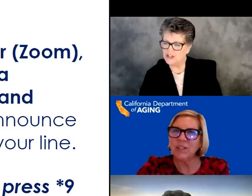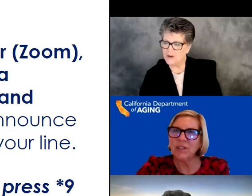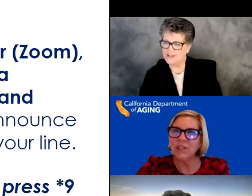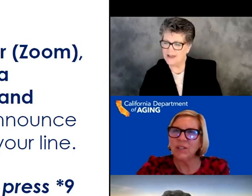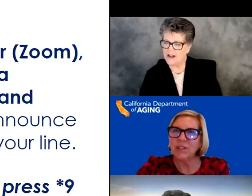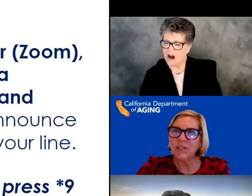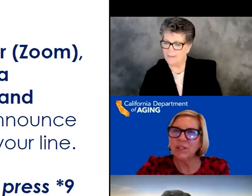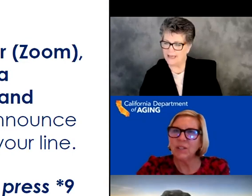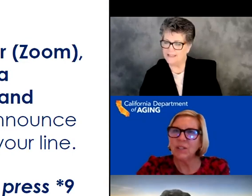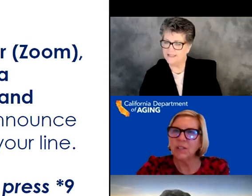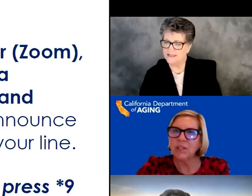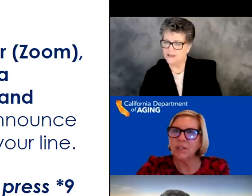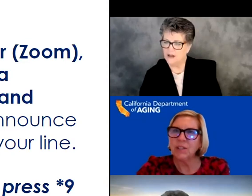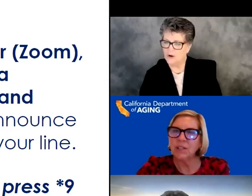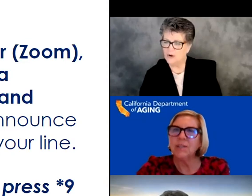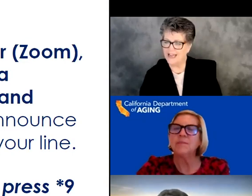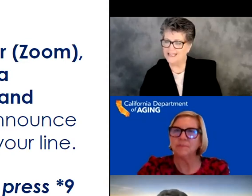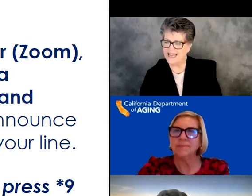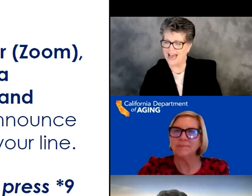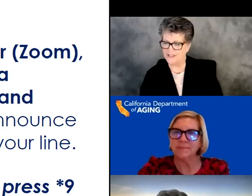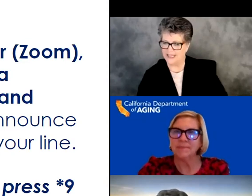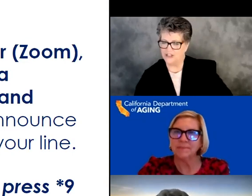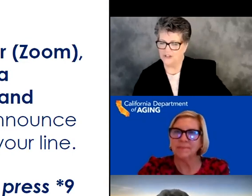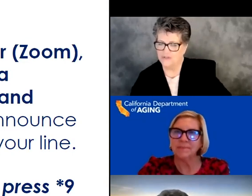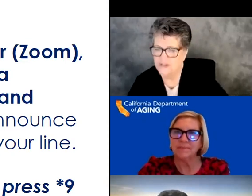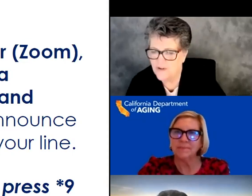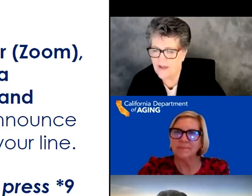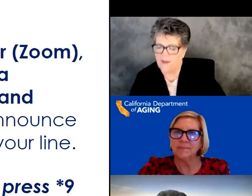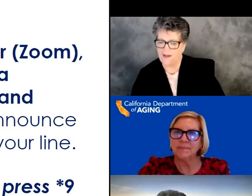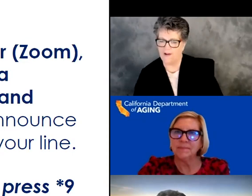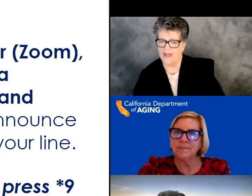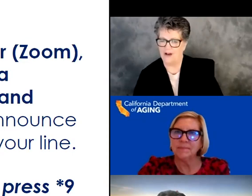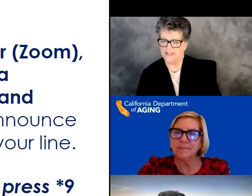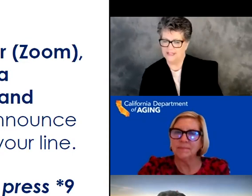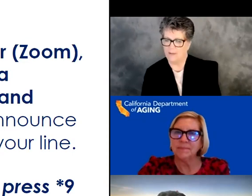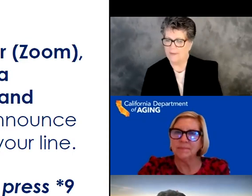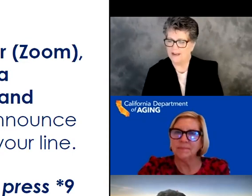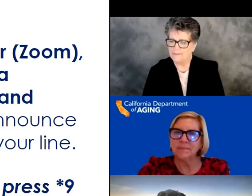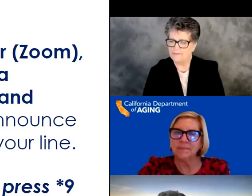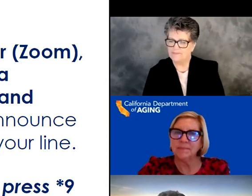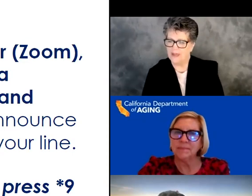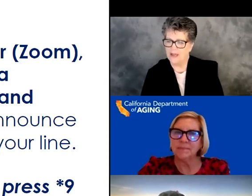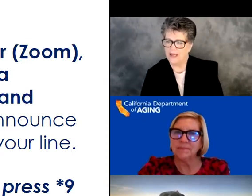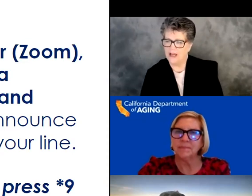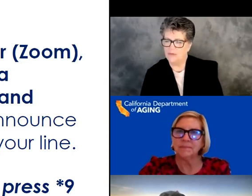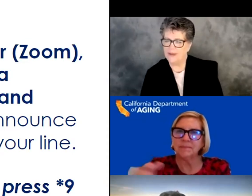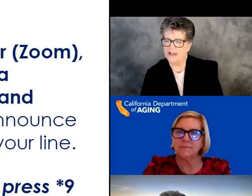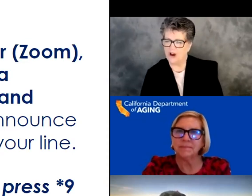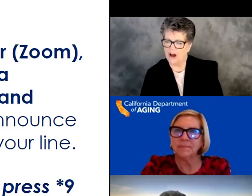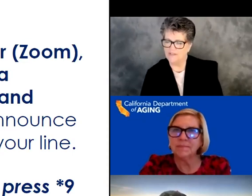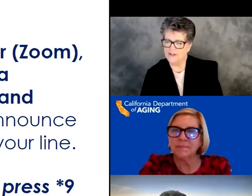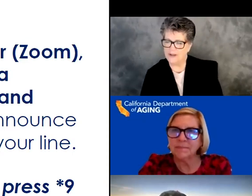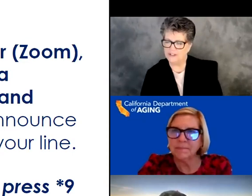So I just wanted to make a comment related to housing issues or the housing topic,